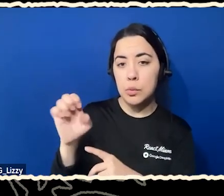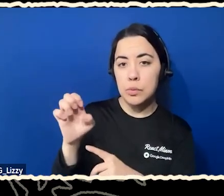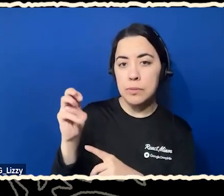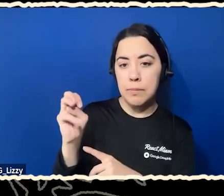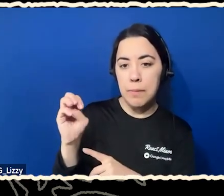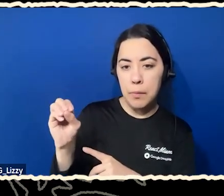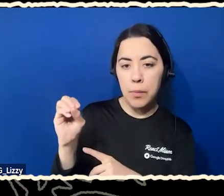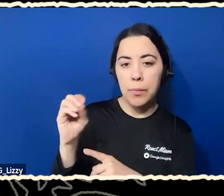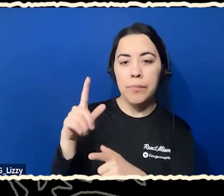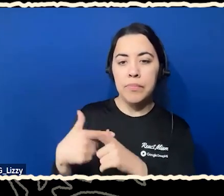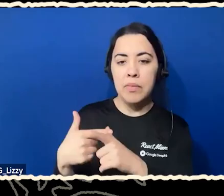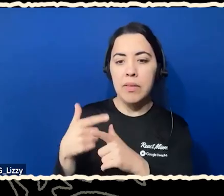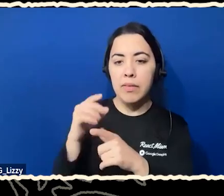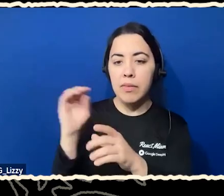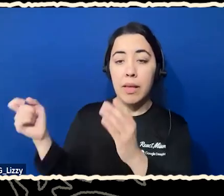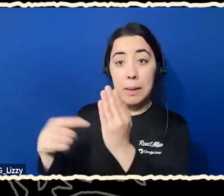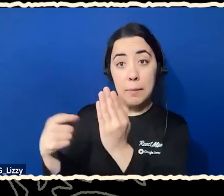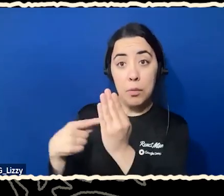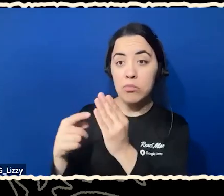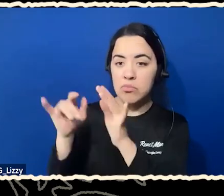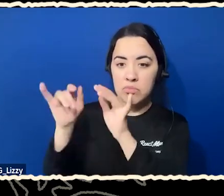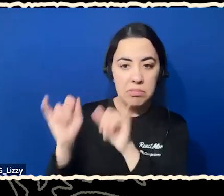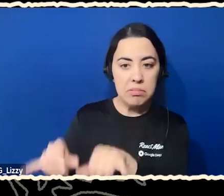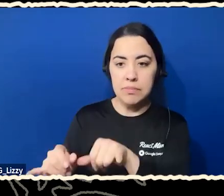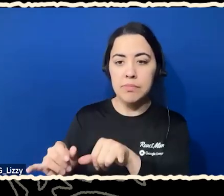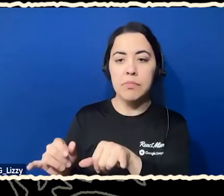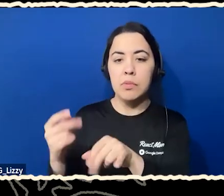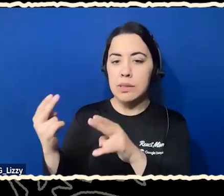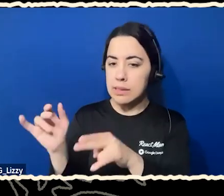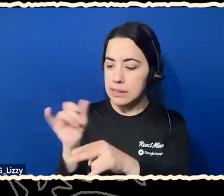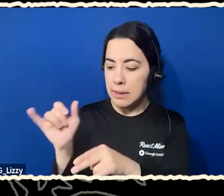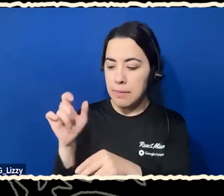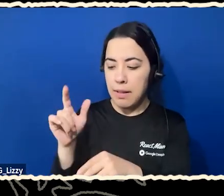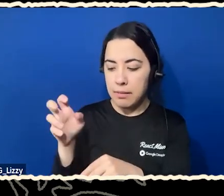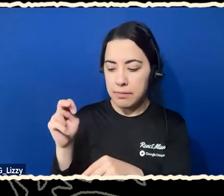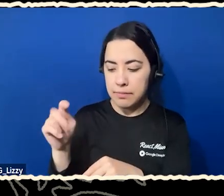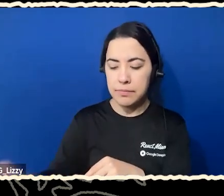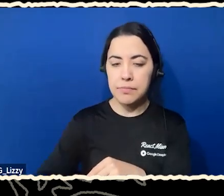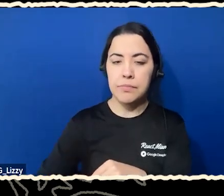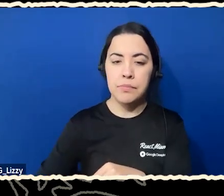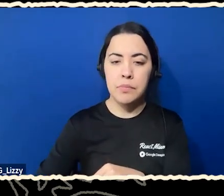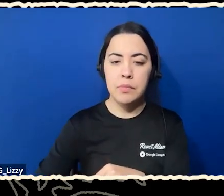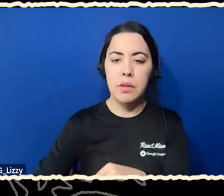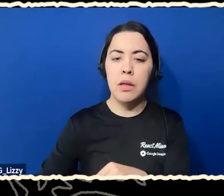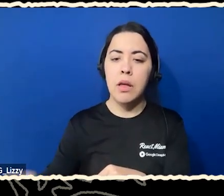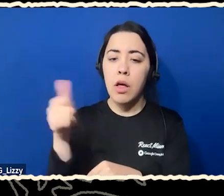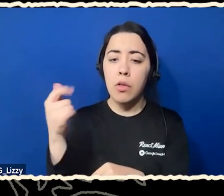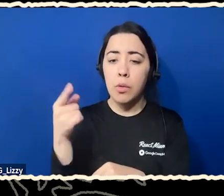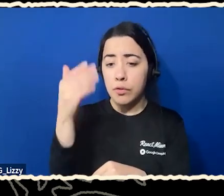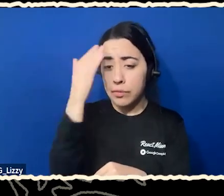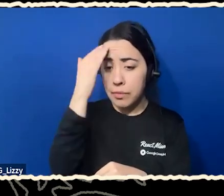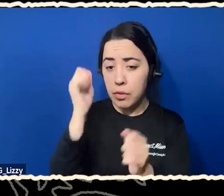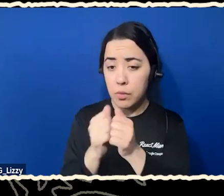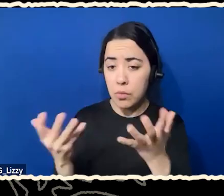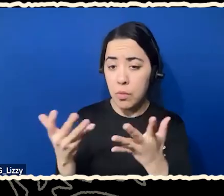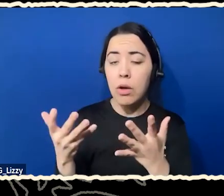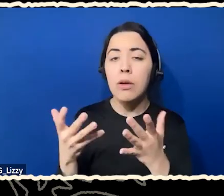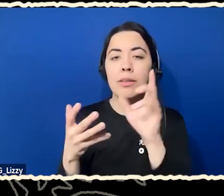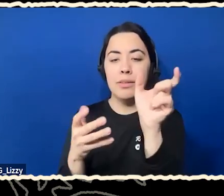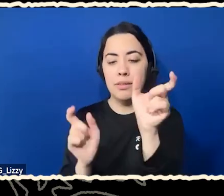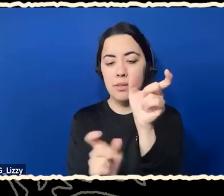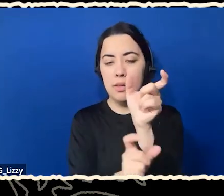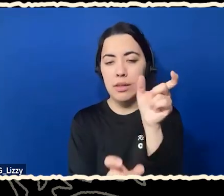element reference. Or the one you might be familiar with is the children prop. If I have some state in this component